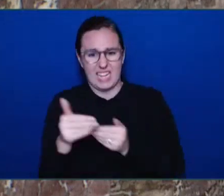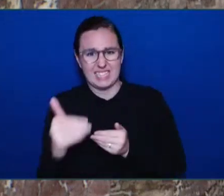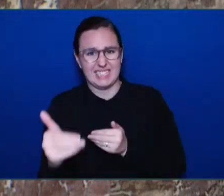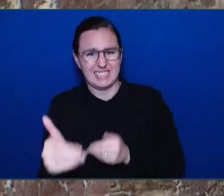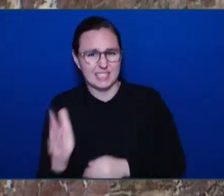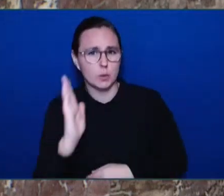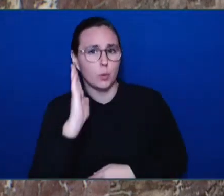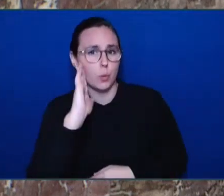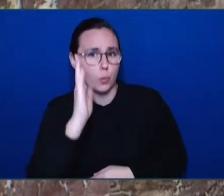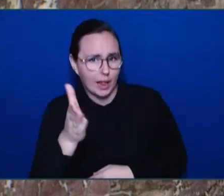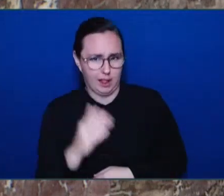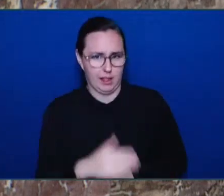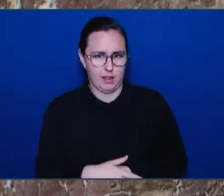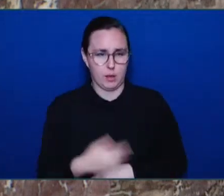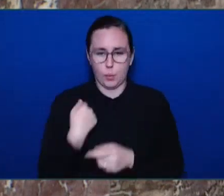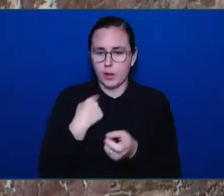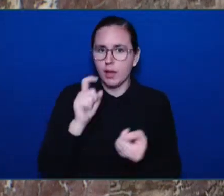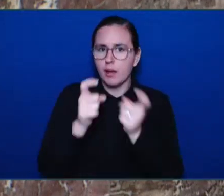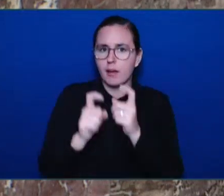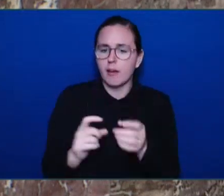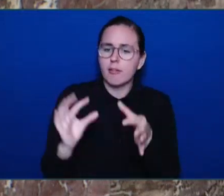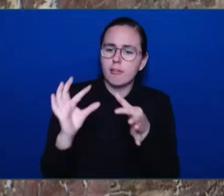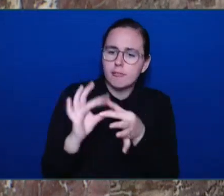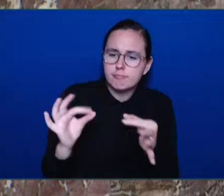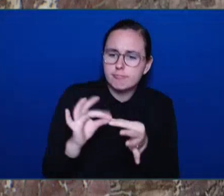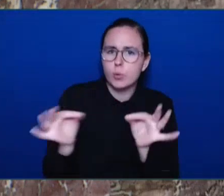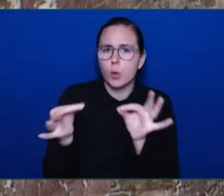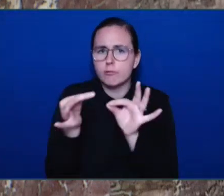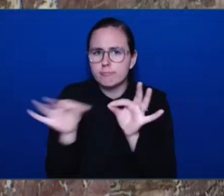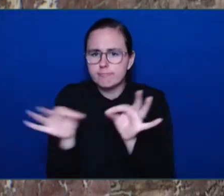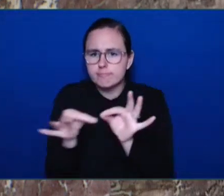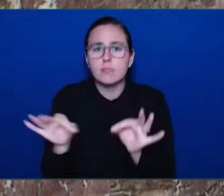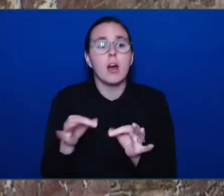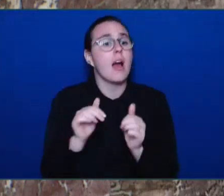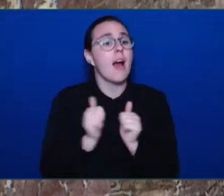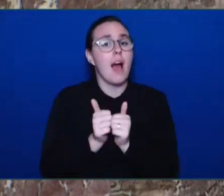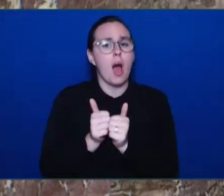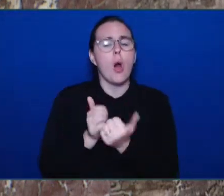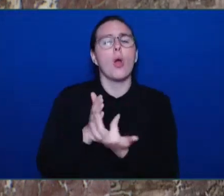consultation, not only with stakeholders, Indigenous nations,